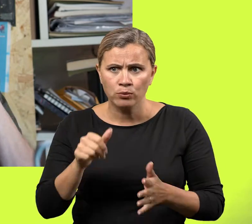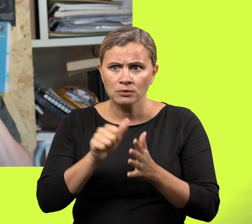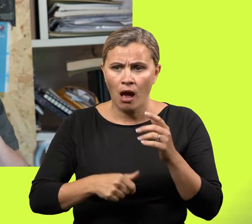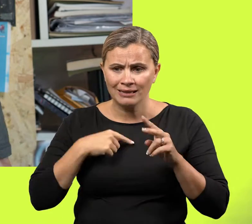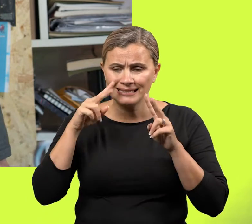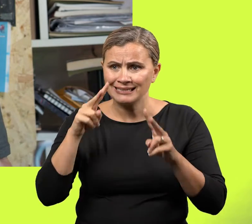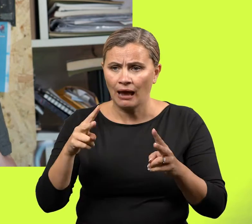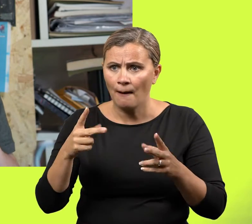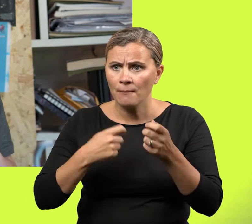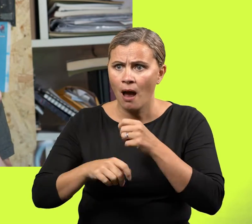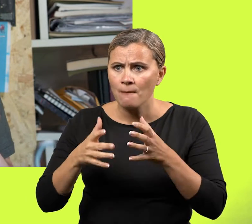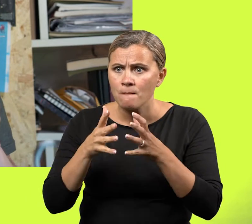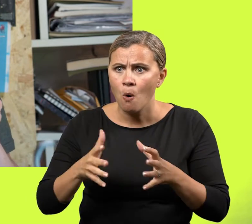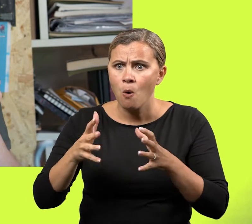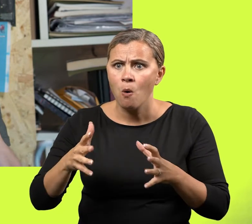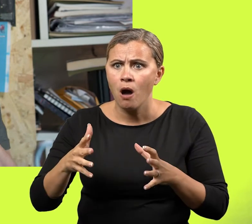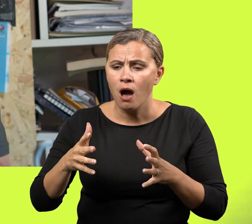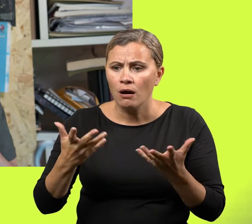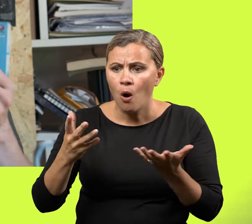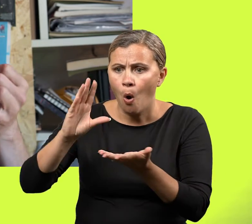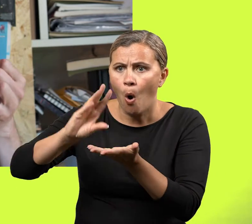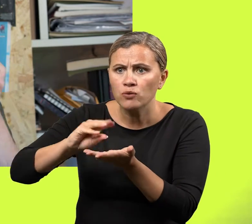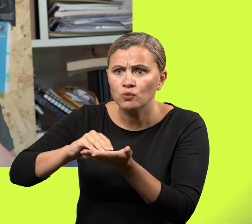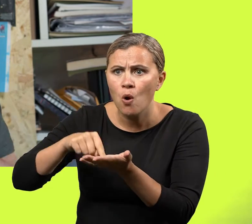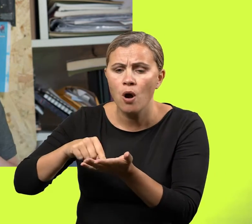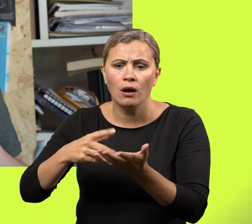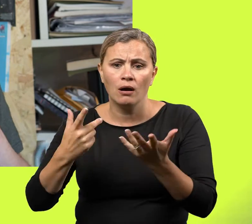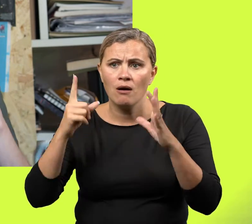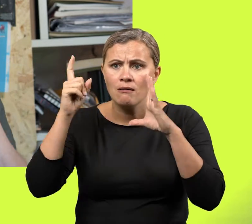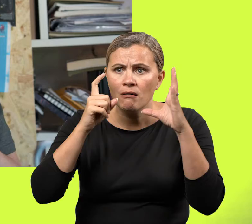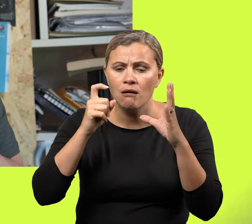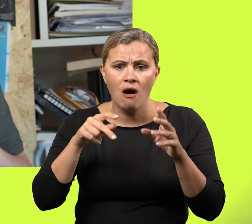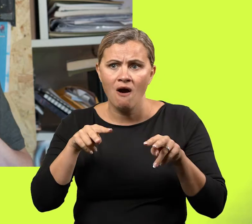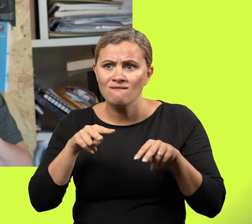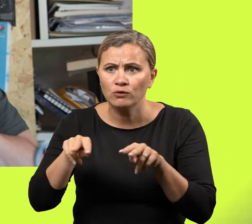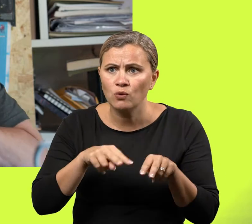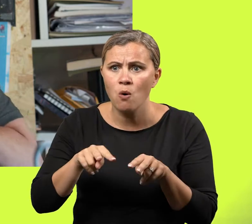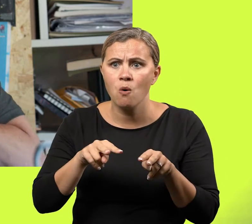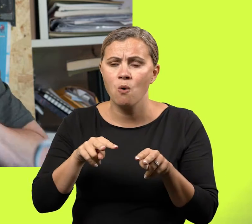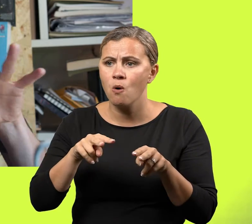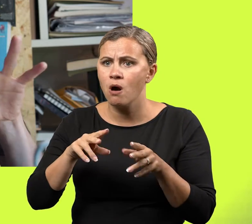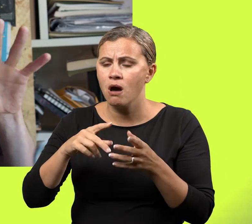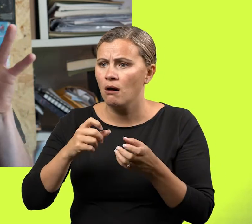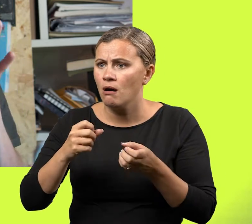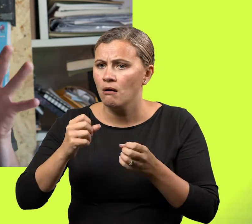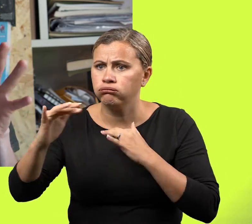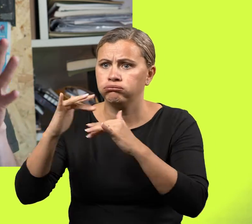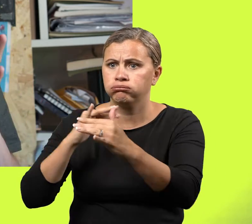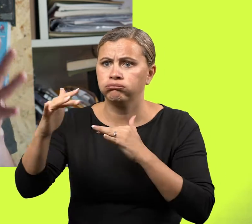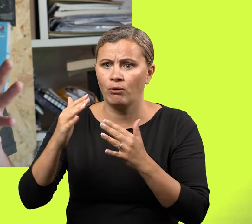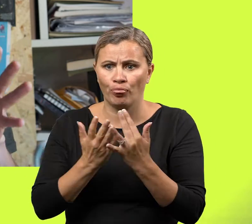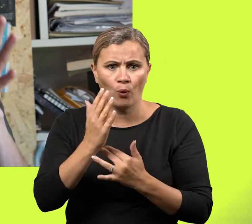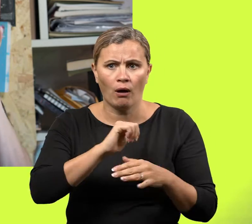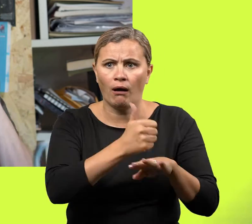an increasing flow of audio messages, images and video spilling across